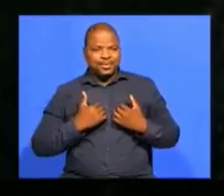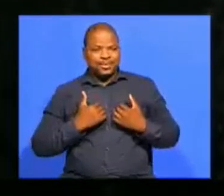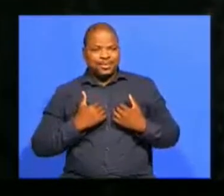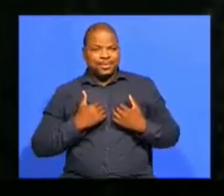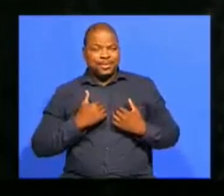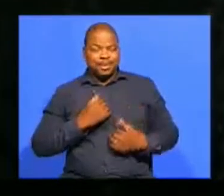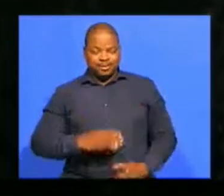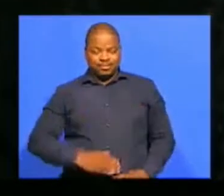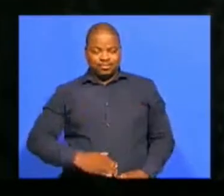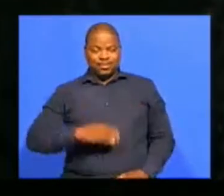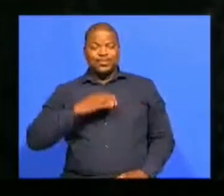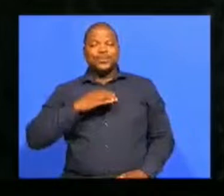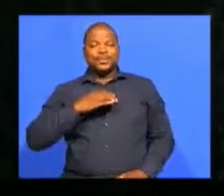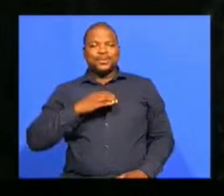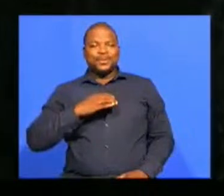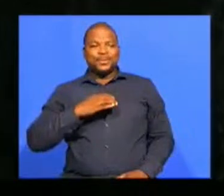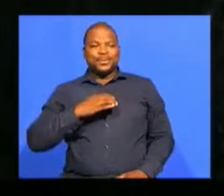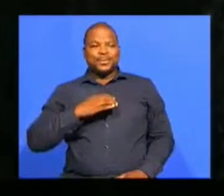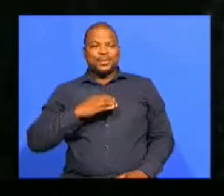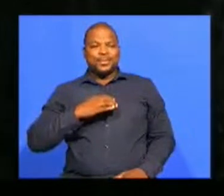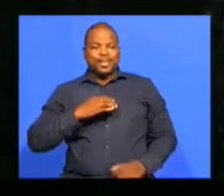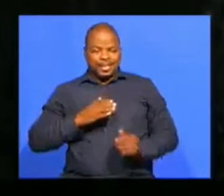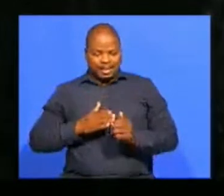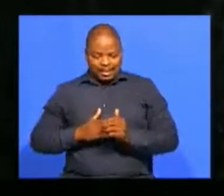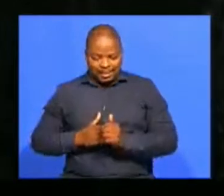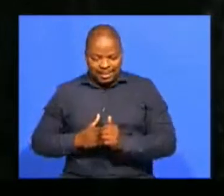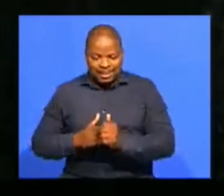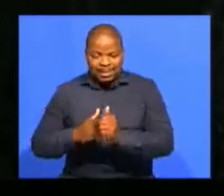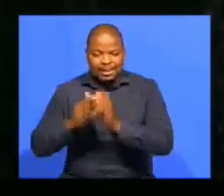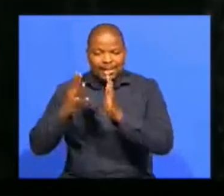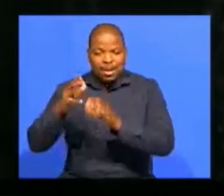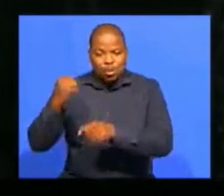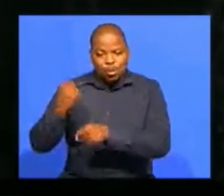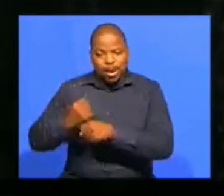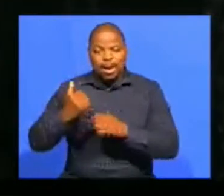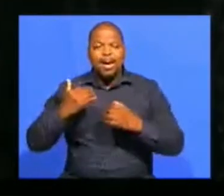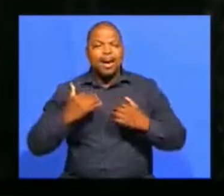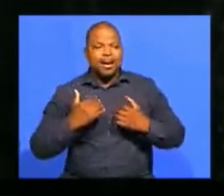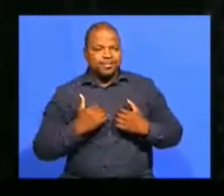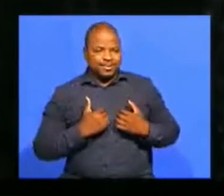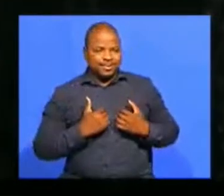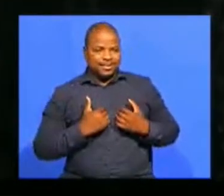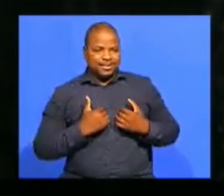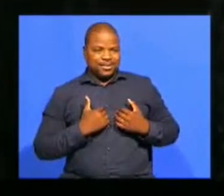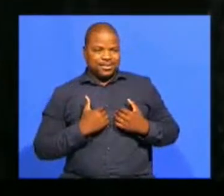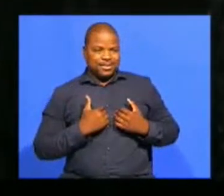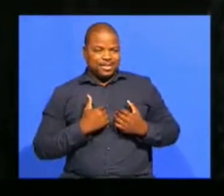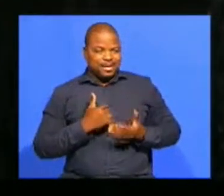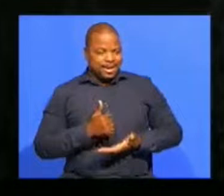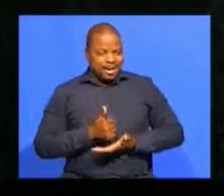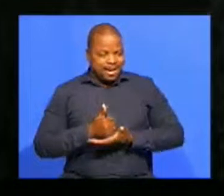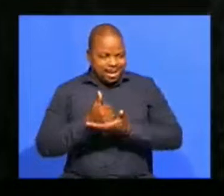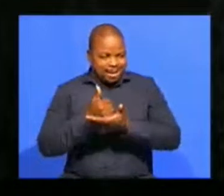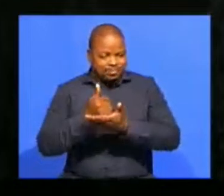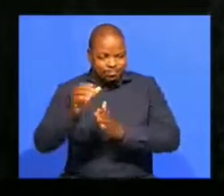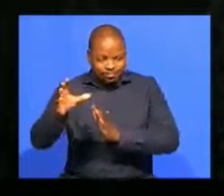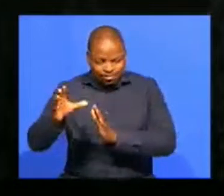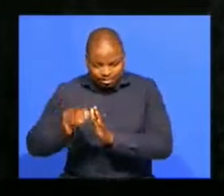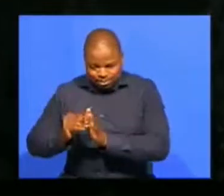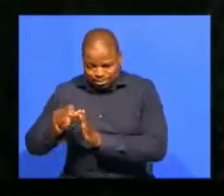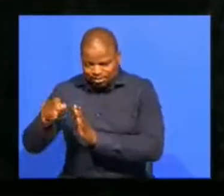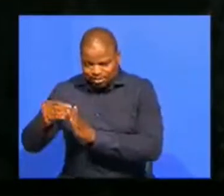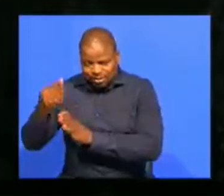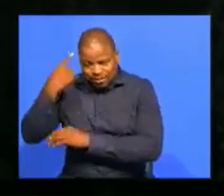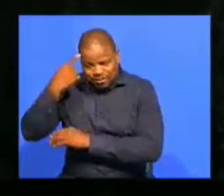And confidence in that their leaders are at work and they have the skin in the game for